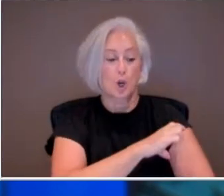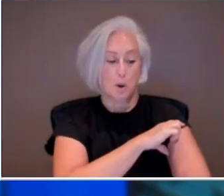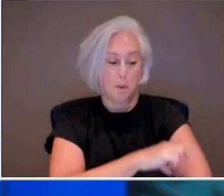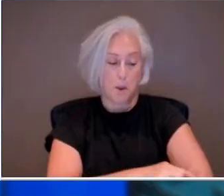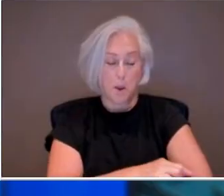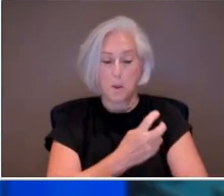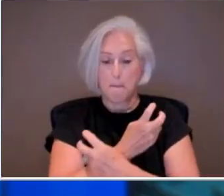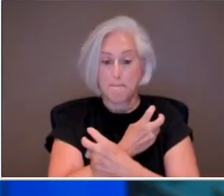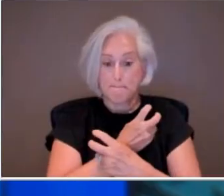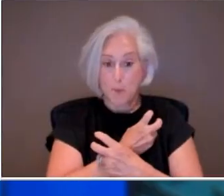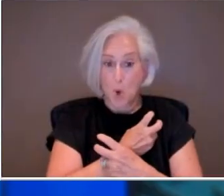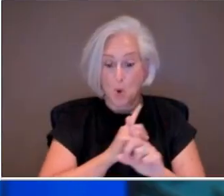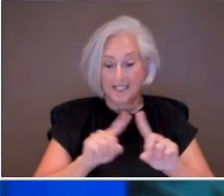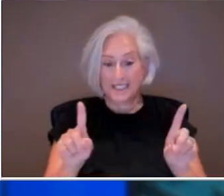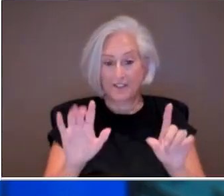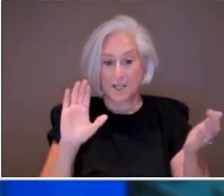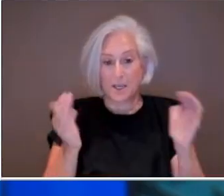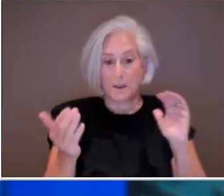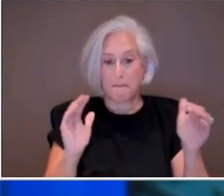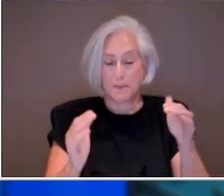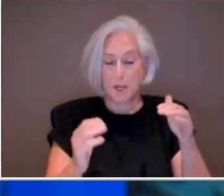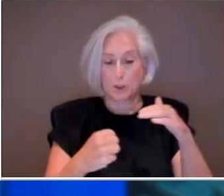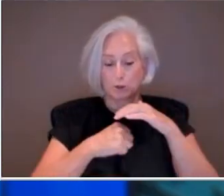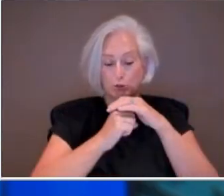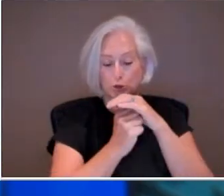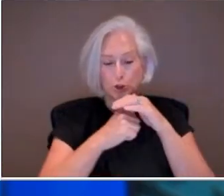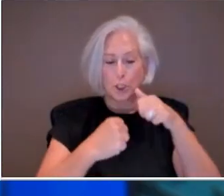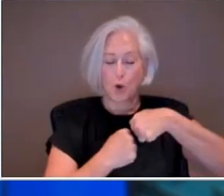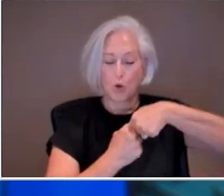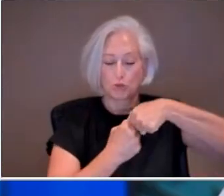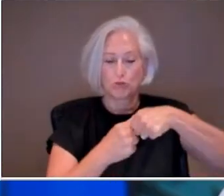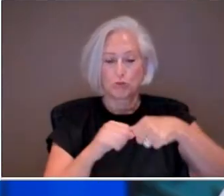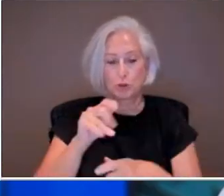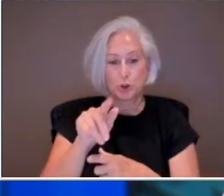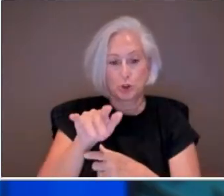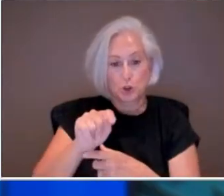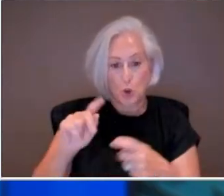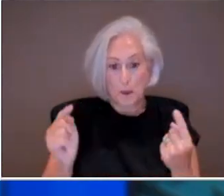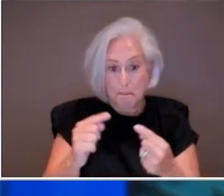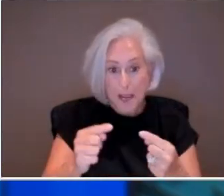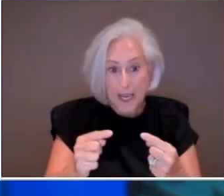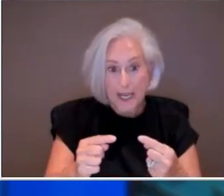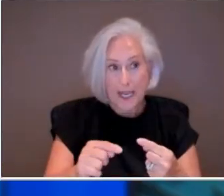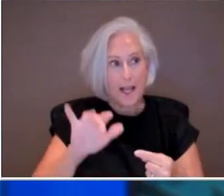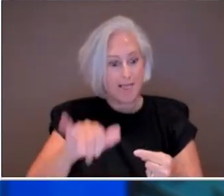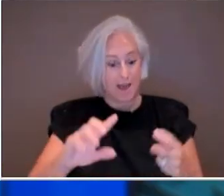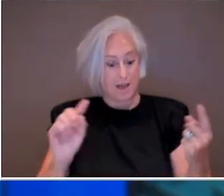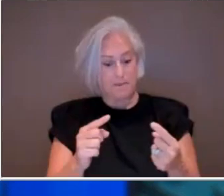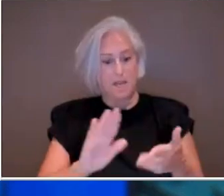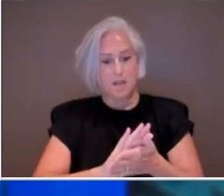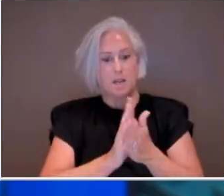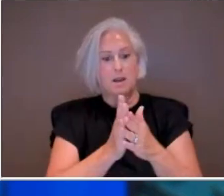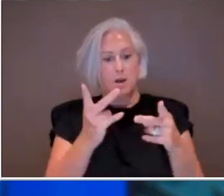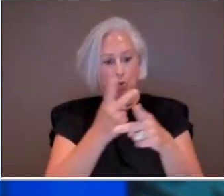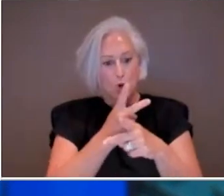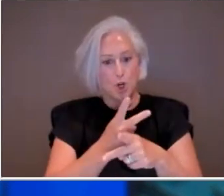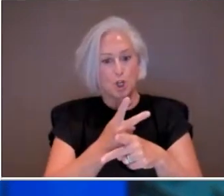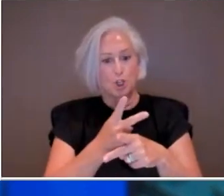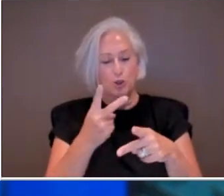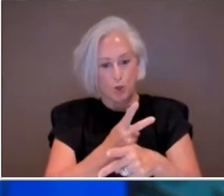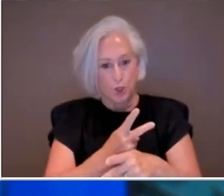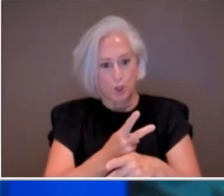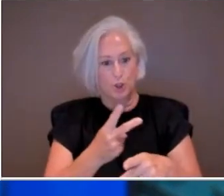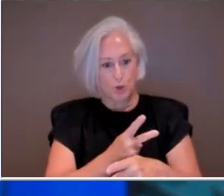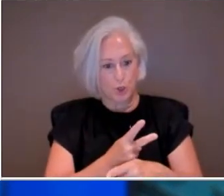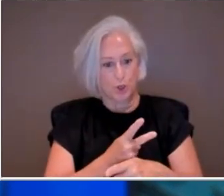always complain of the severity of the pain, that is always persistent and it gets worse and worse. So the type of myeloma, unfortunately,